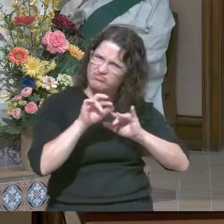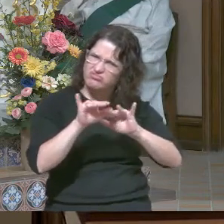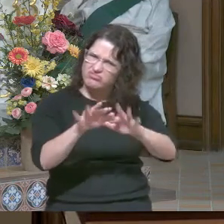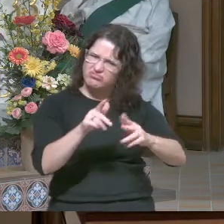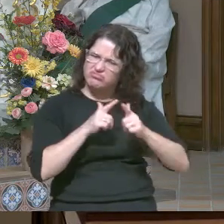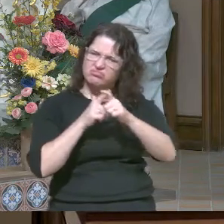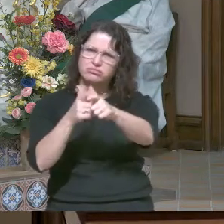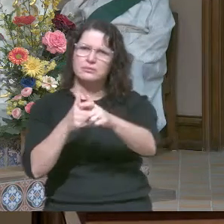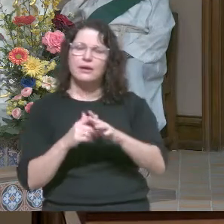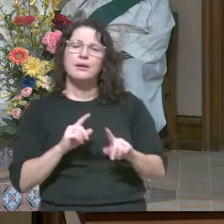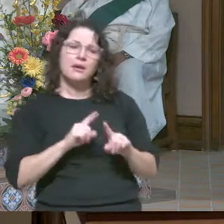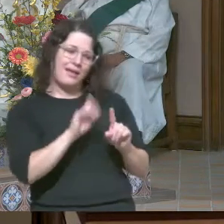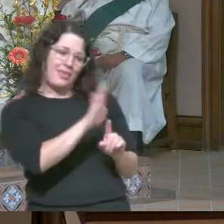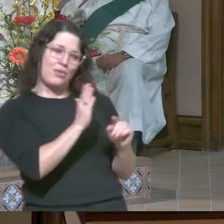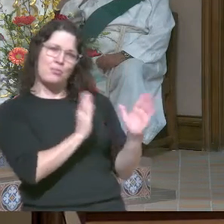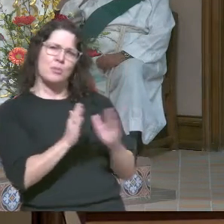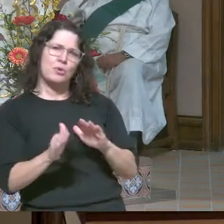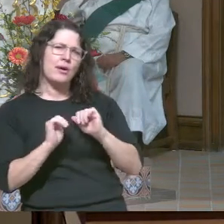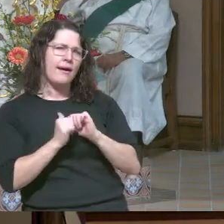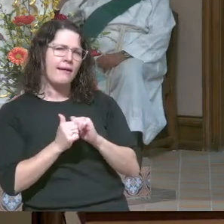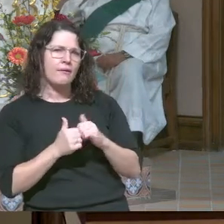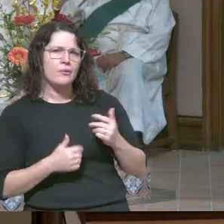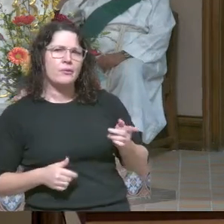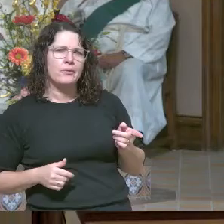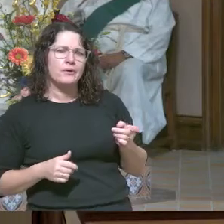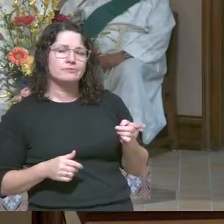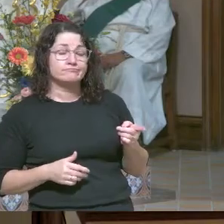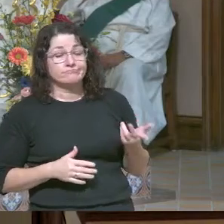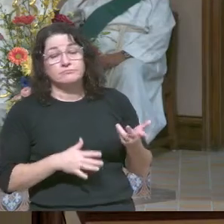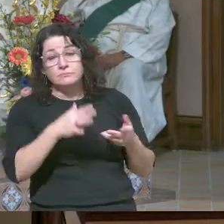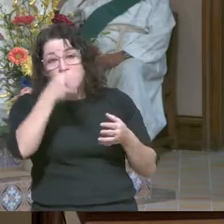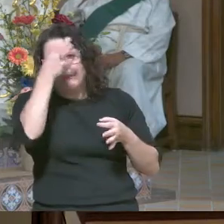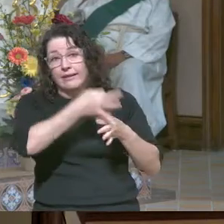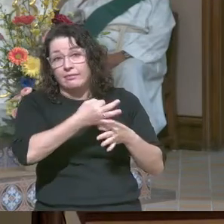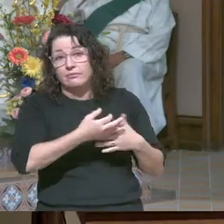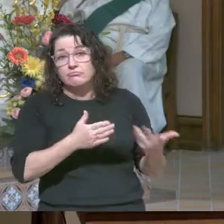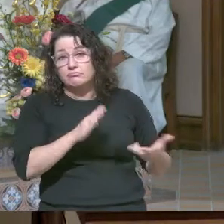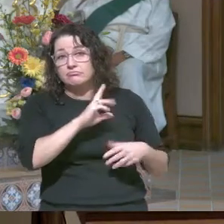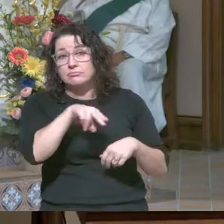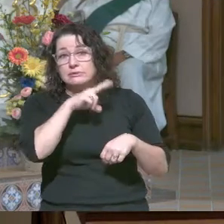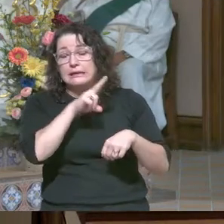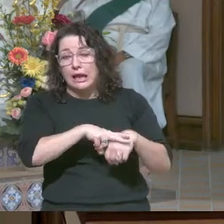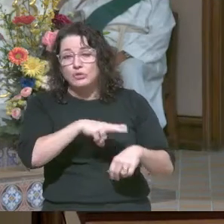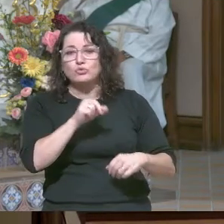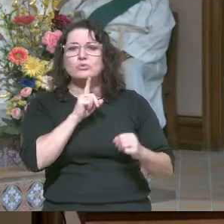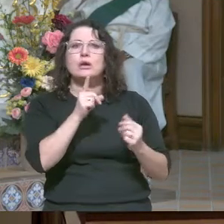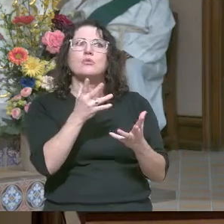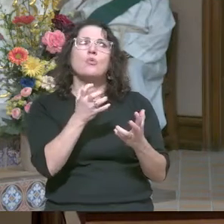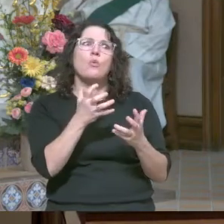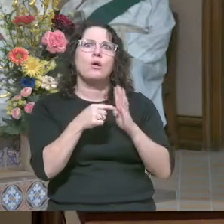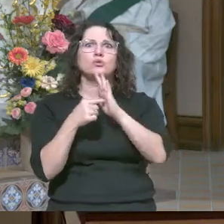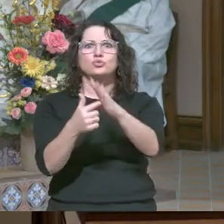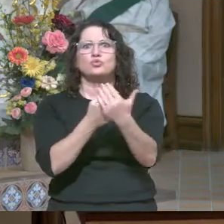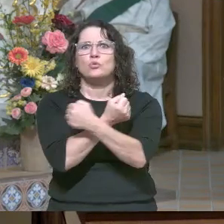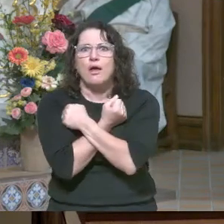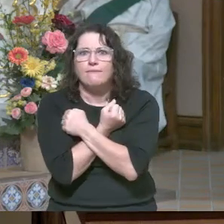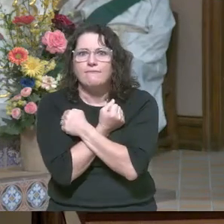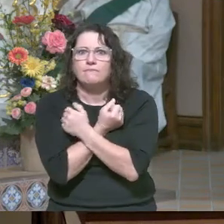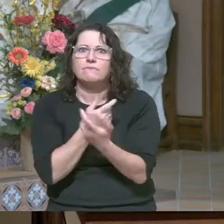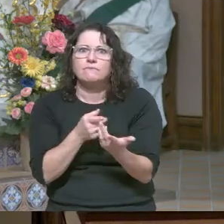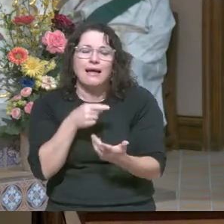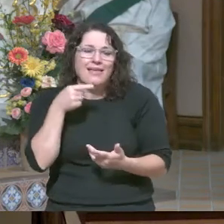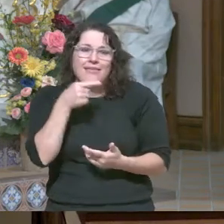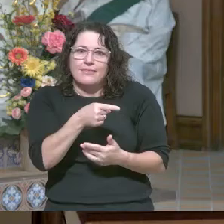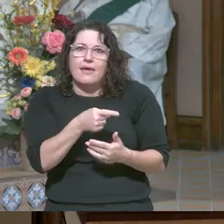The preparation for that is sort of their faith, their natural tendency to love, to do just what